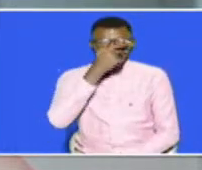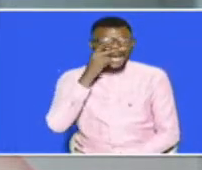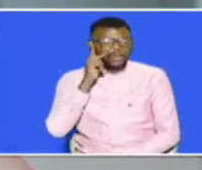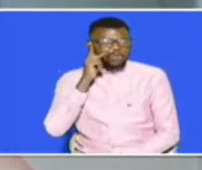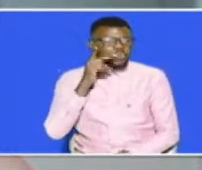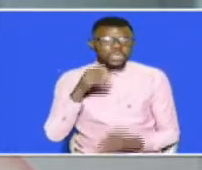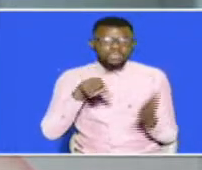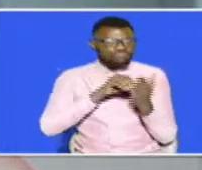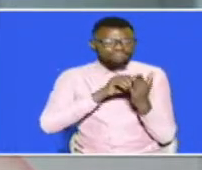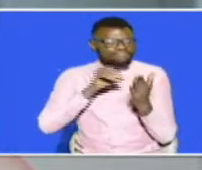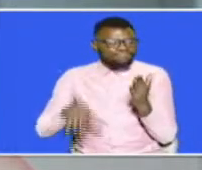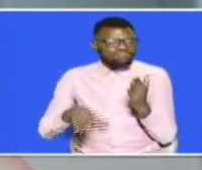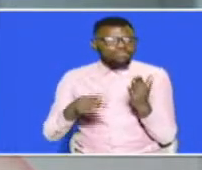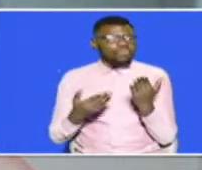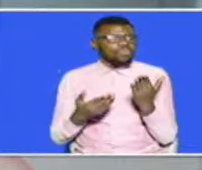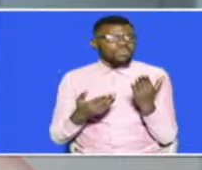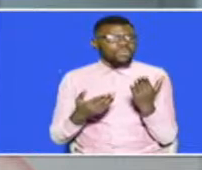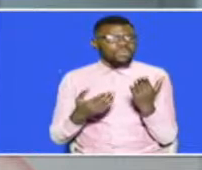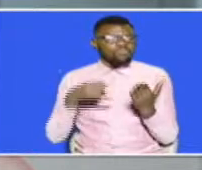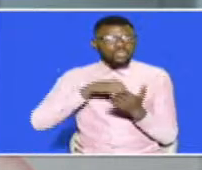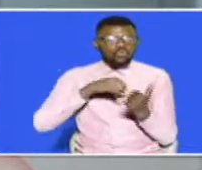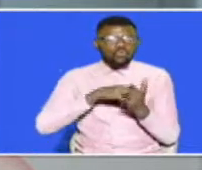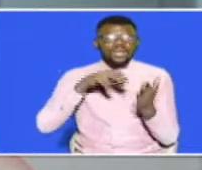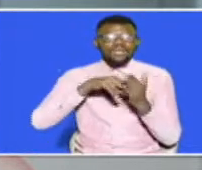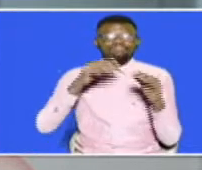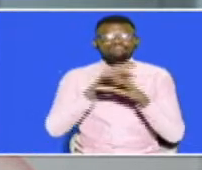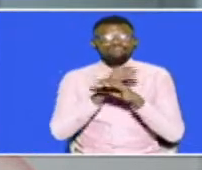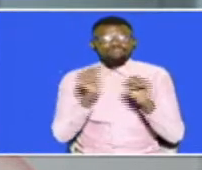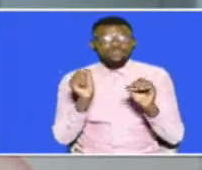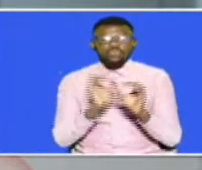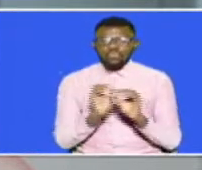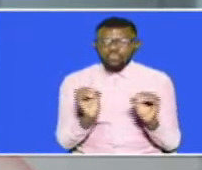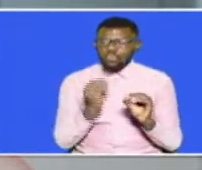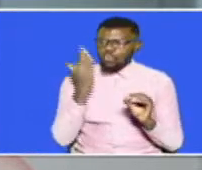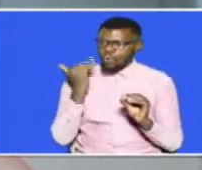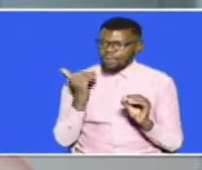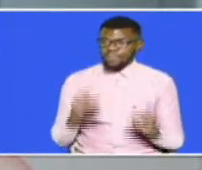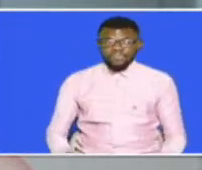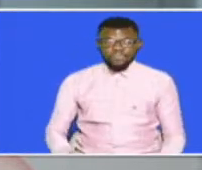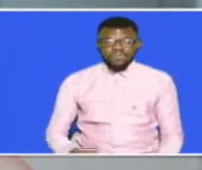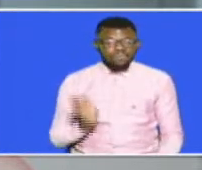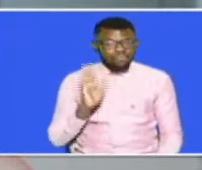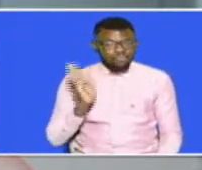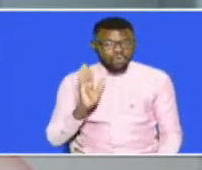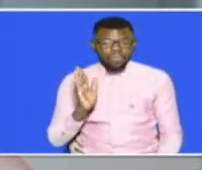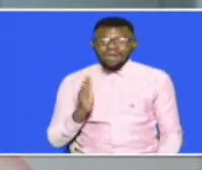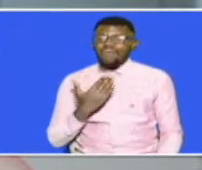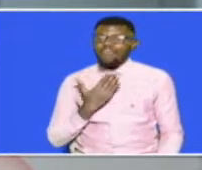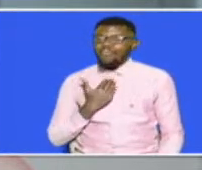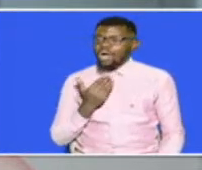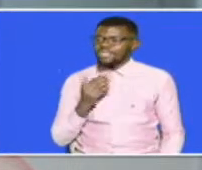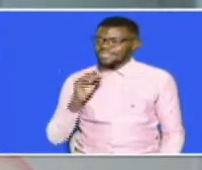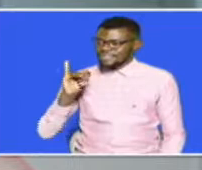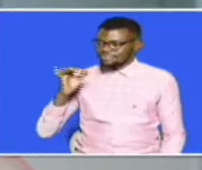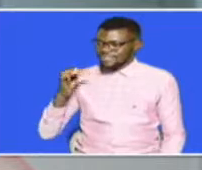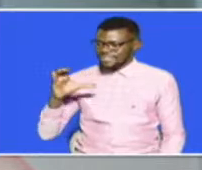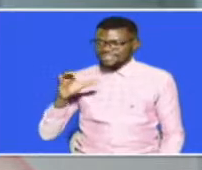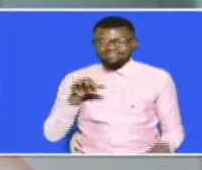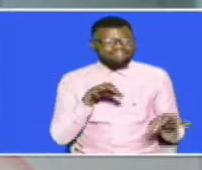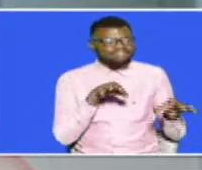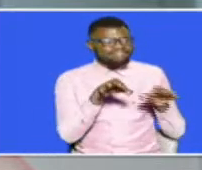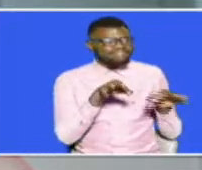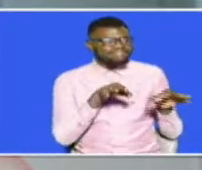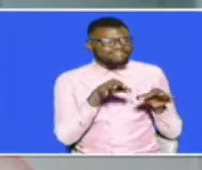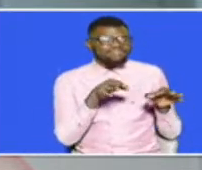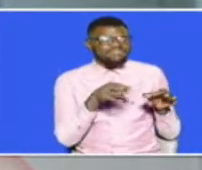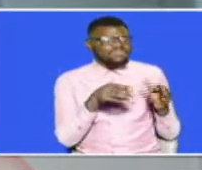Musyoka has been locked out of the August race. Now the party is seeking an explanation over the move by the IEBC to